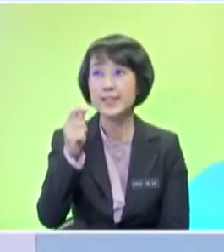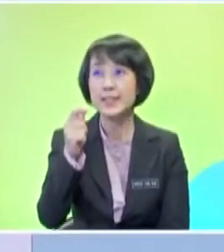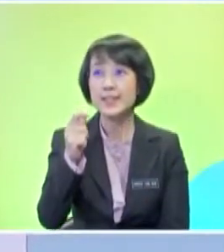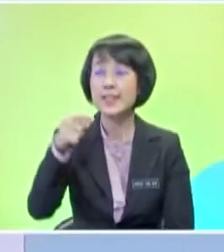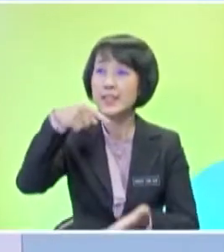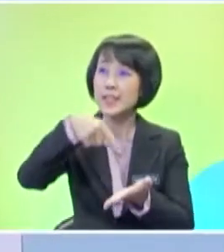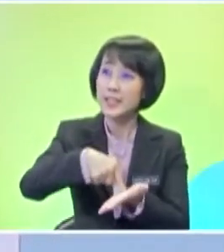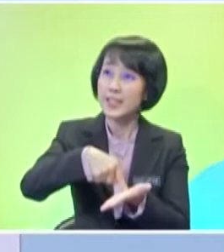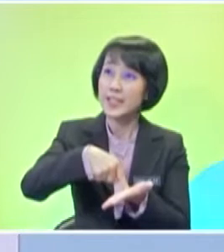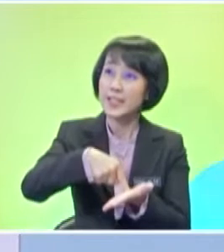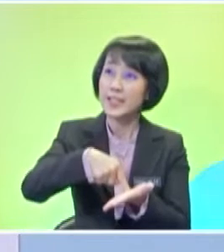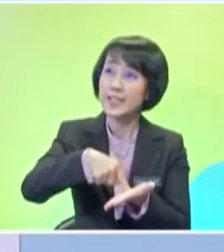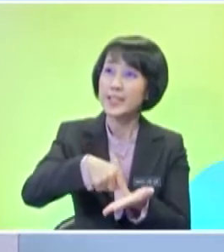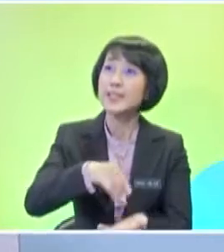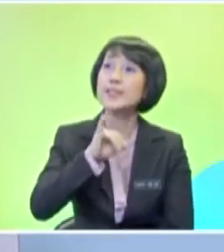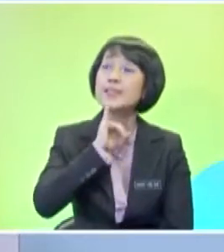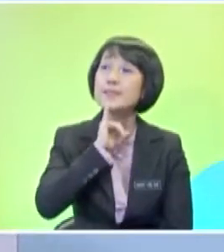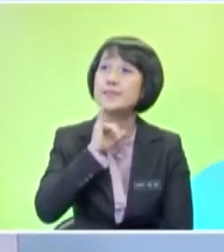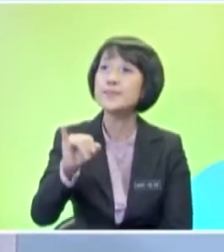this is